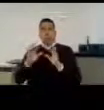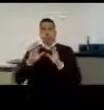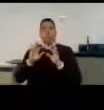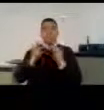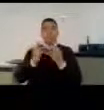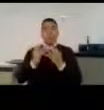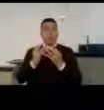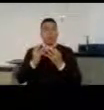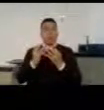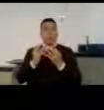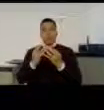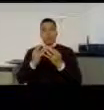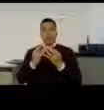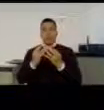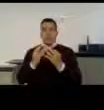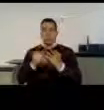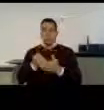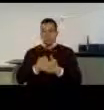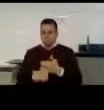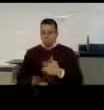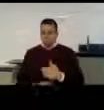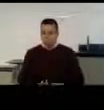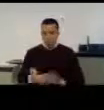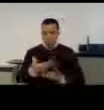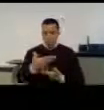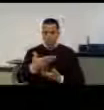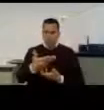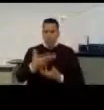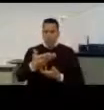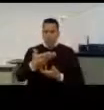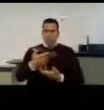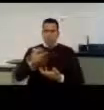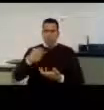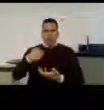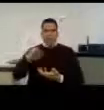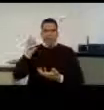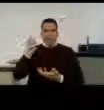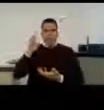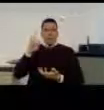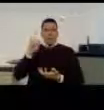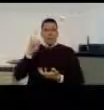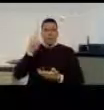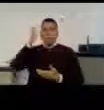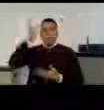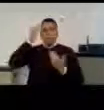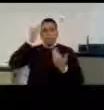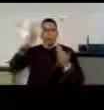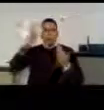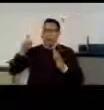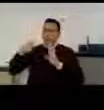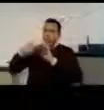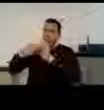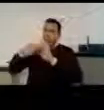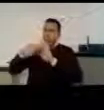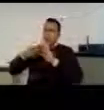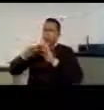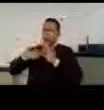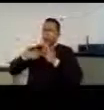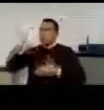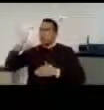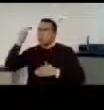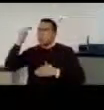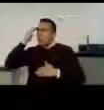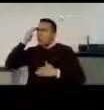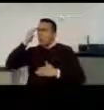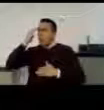place that after a child is born and starts presenting with some kind of disability, and parents don't know, do I need a diagnosis? What do I need to